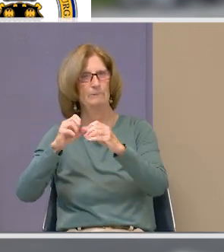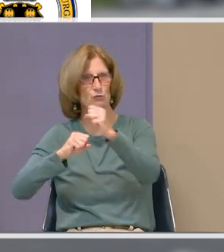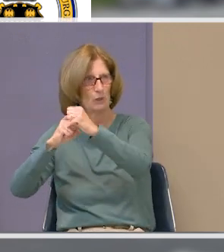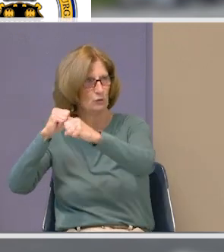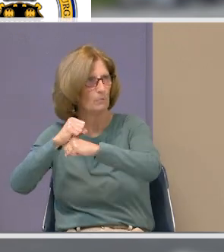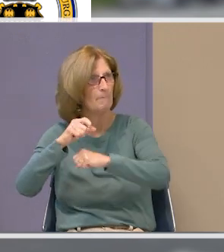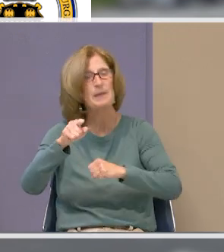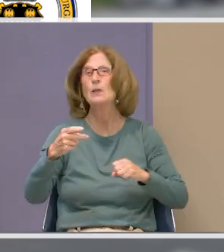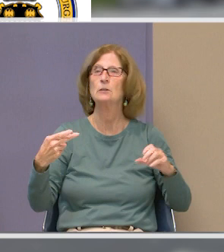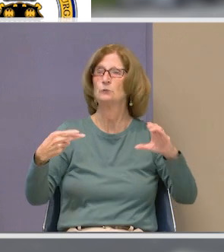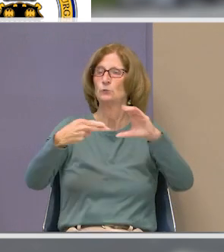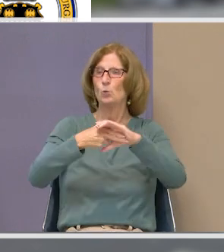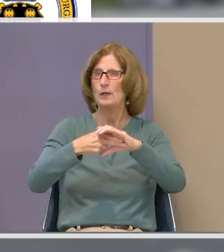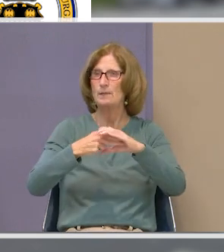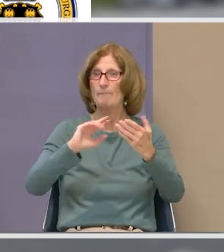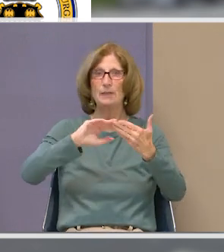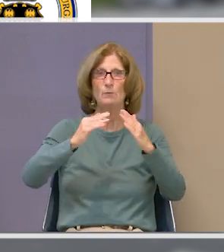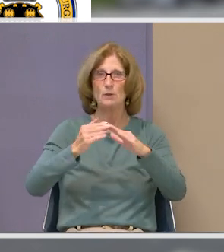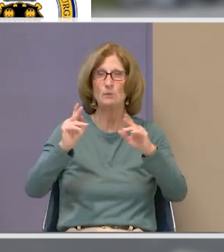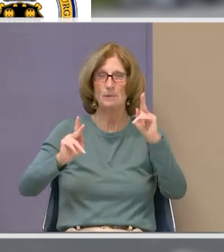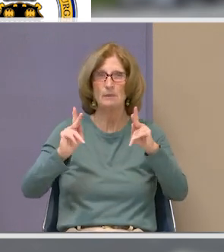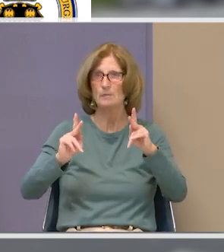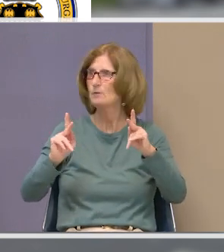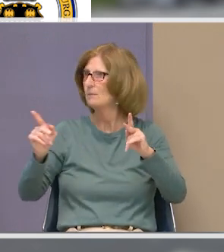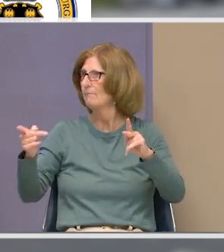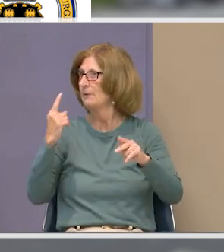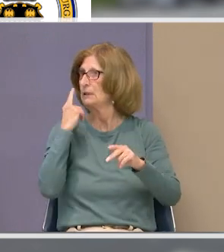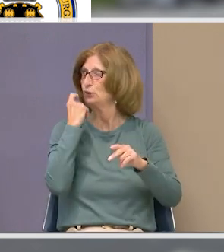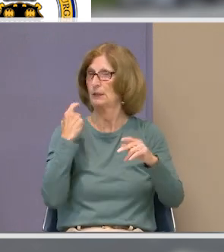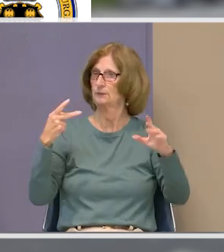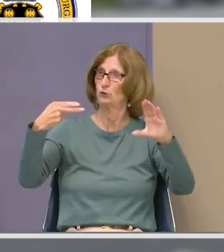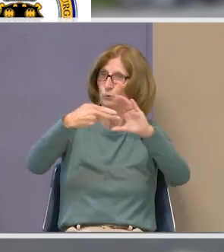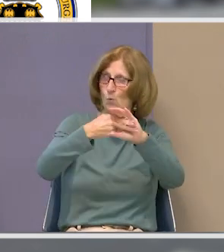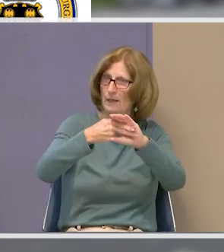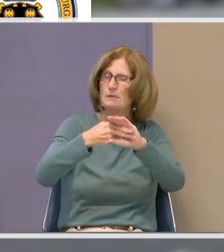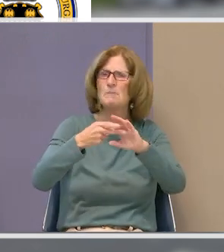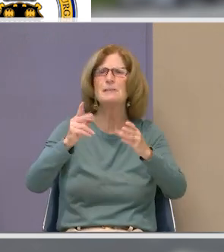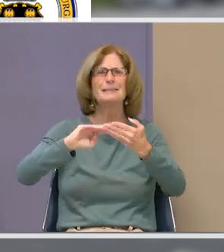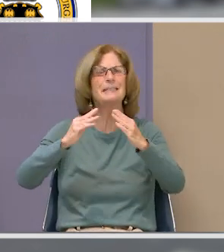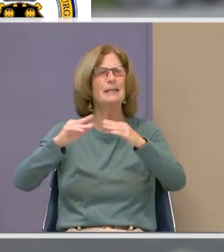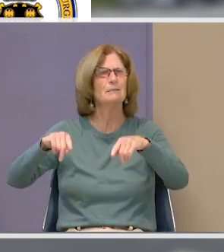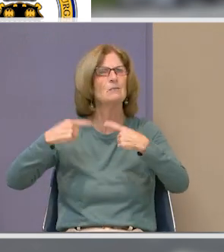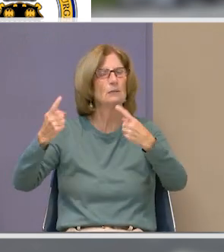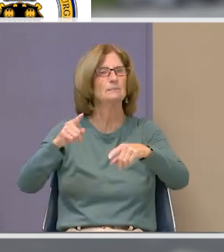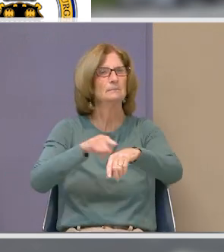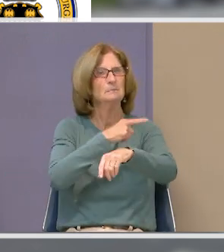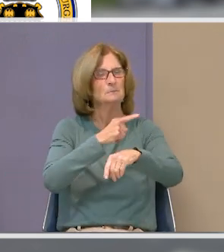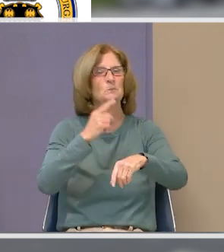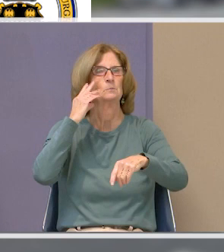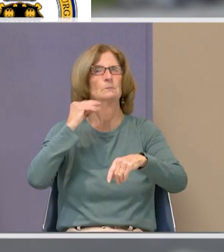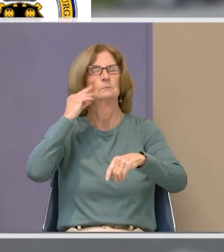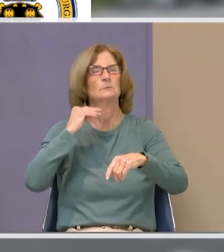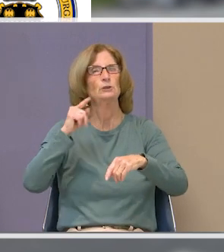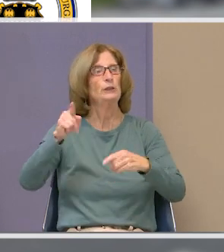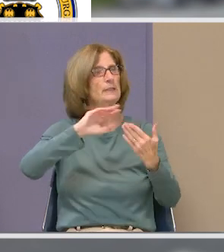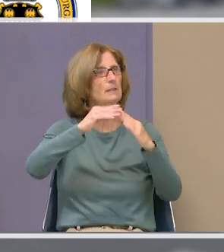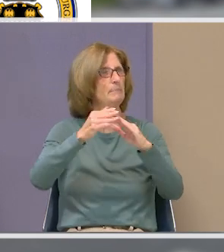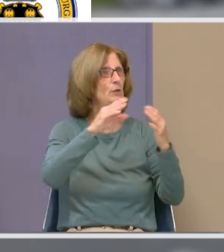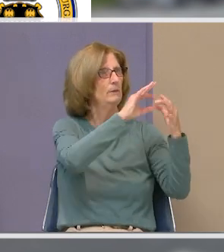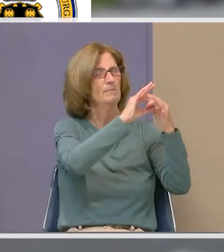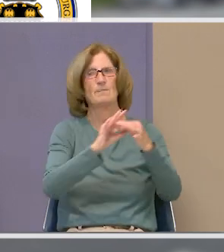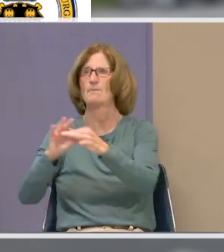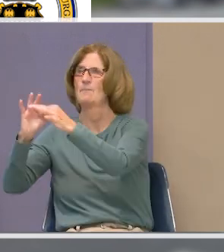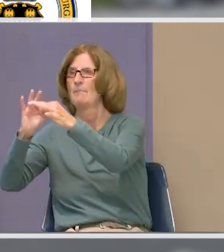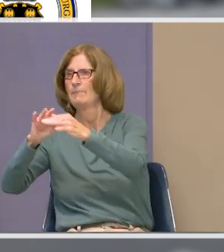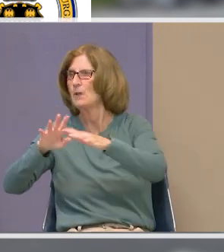by Community Liaison, new to the position, but has been with the city for a long time. She's the Community Liaison for all of